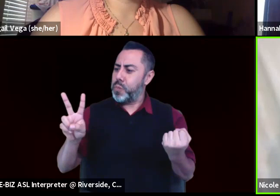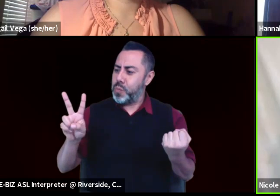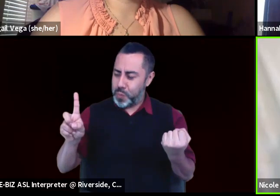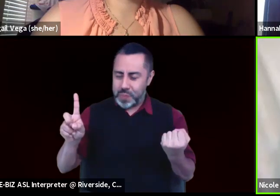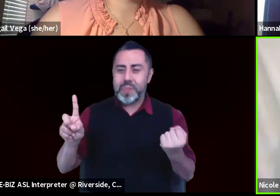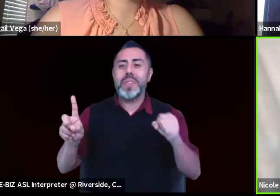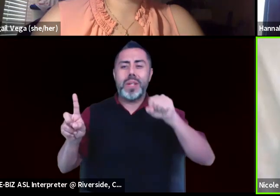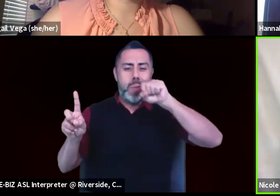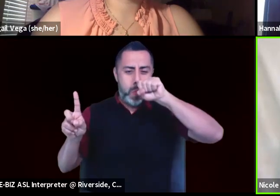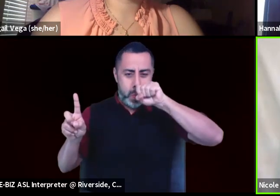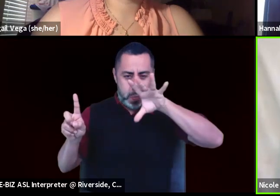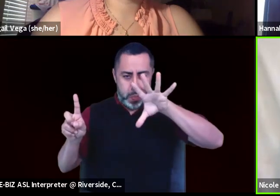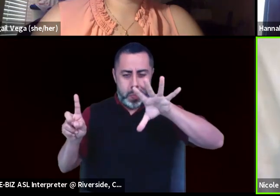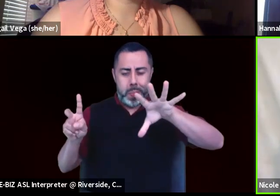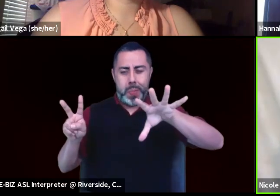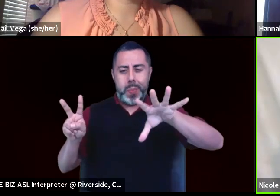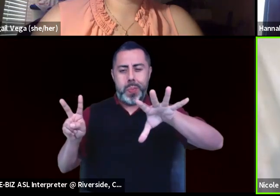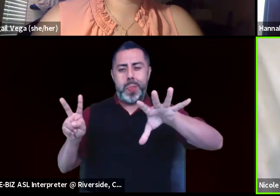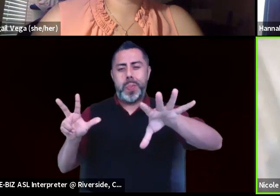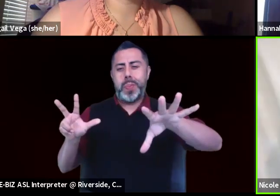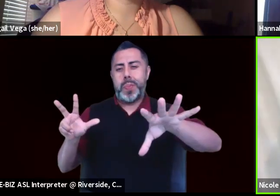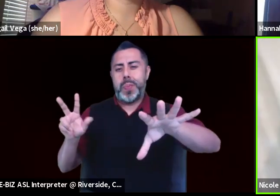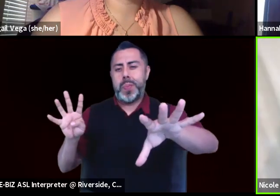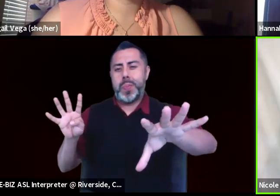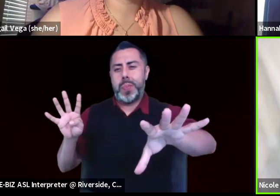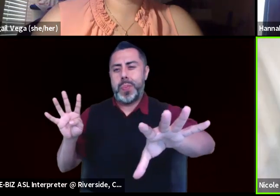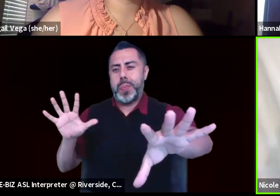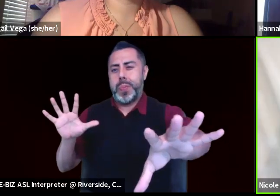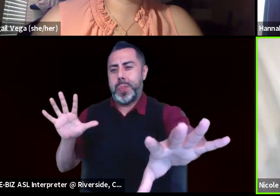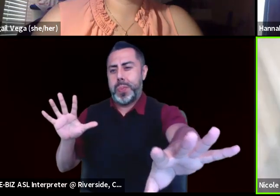two, three, four,